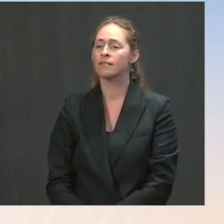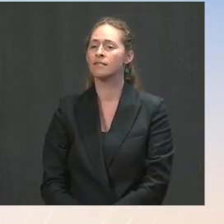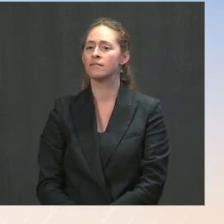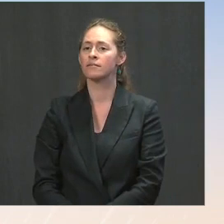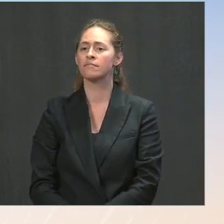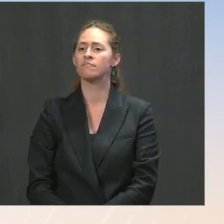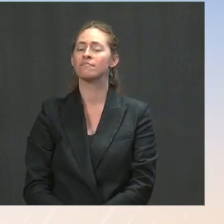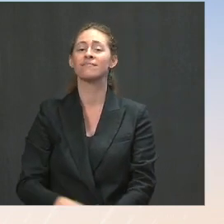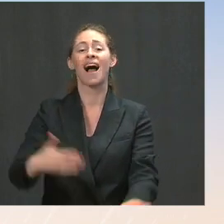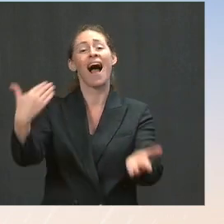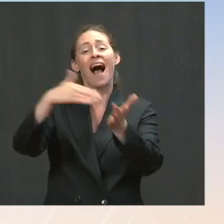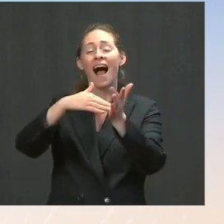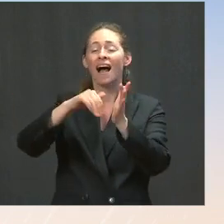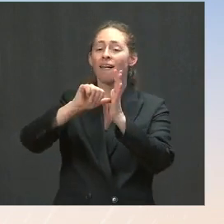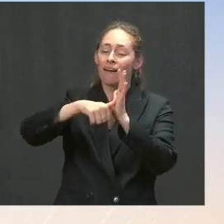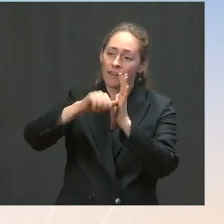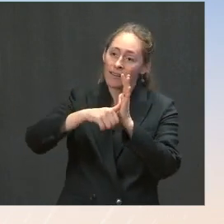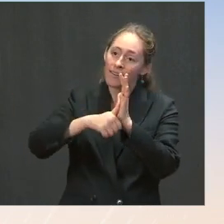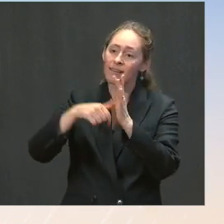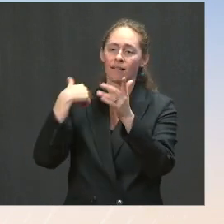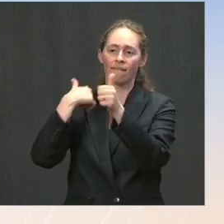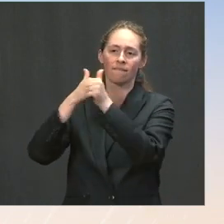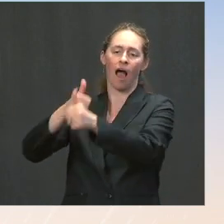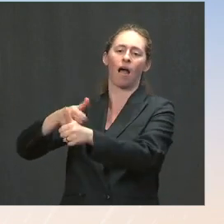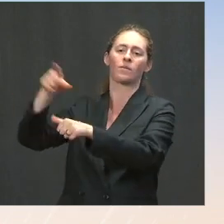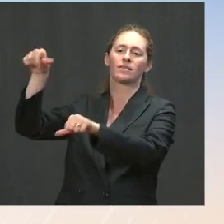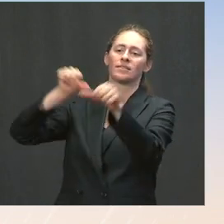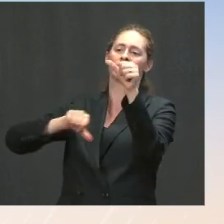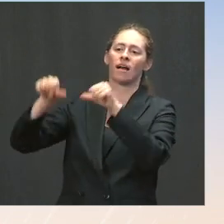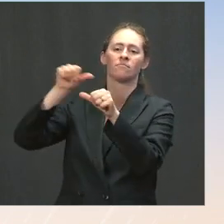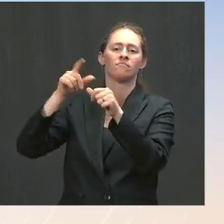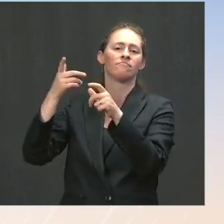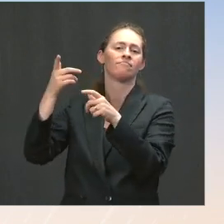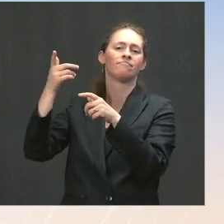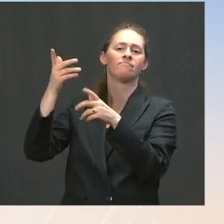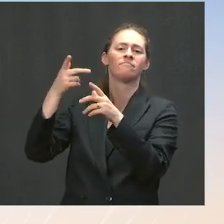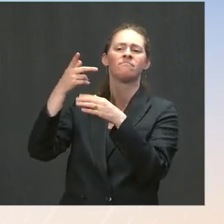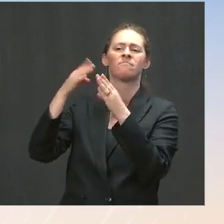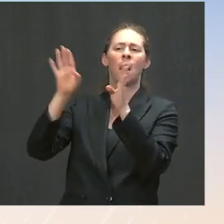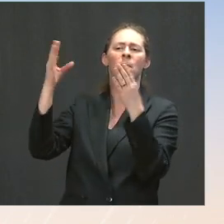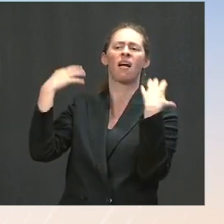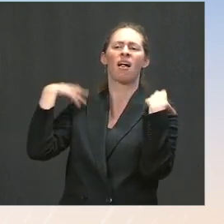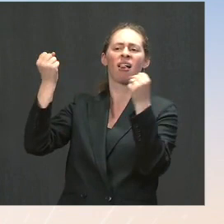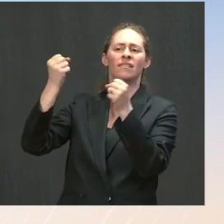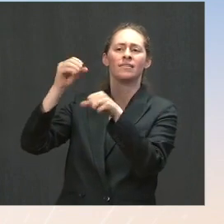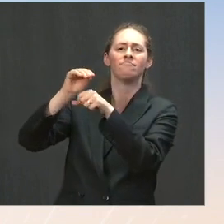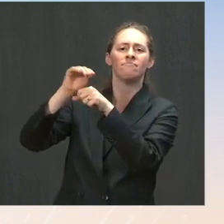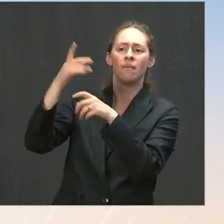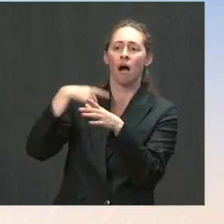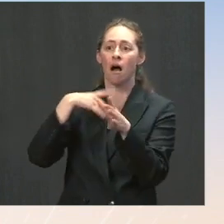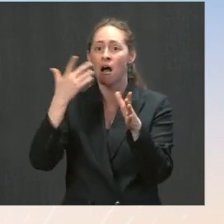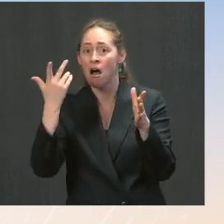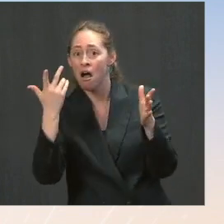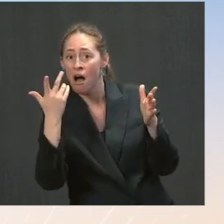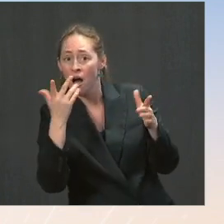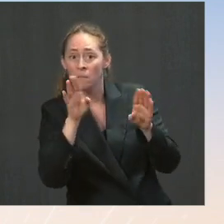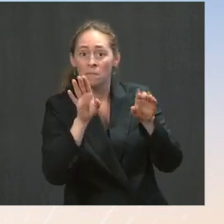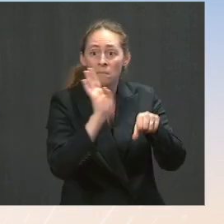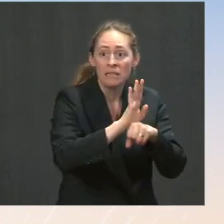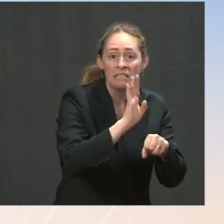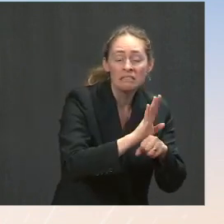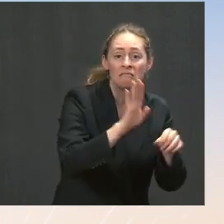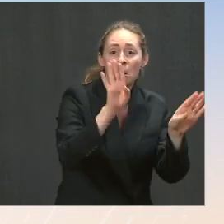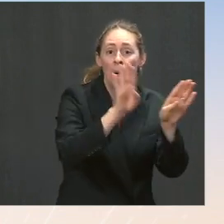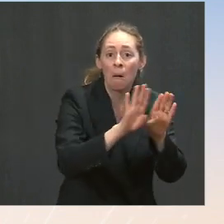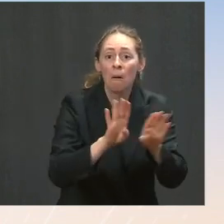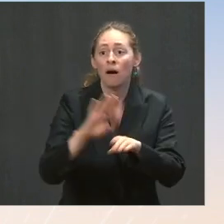decision was made. But we are not, this is not guidance about businesses shutting down or communities shutting down. This is guidance to